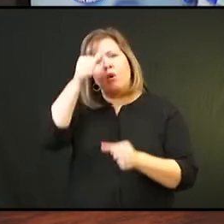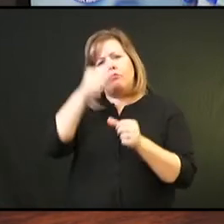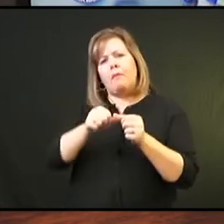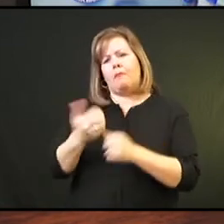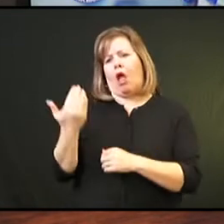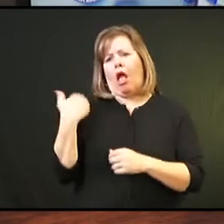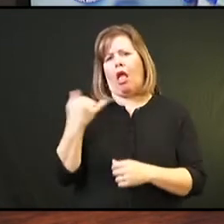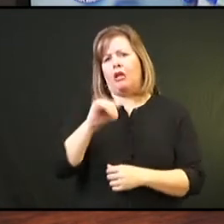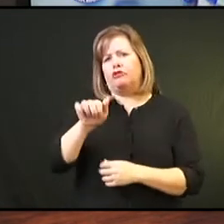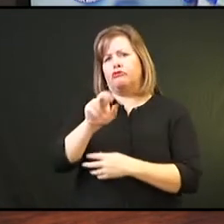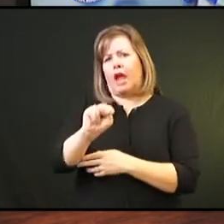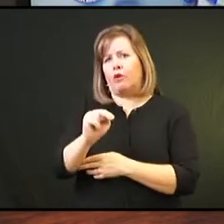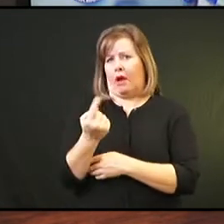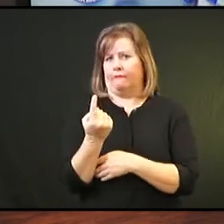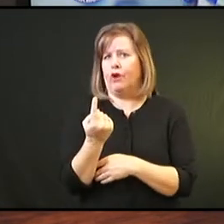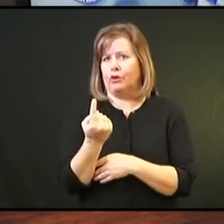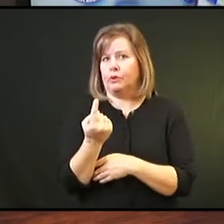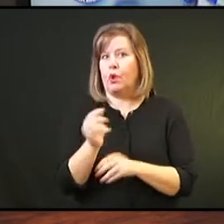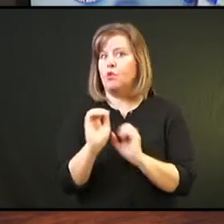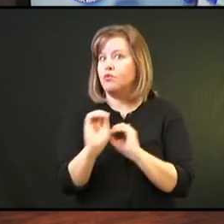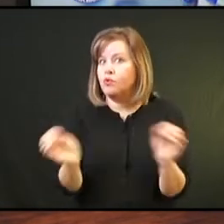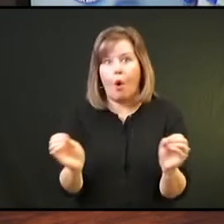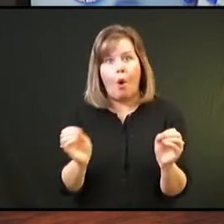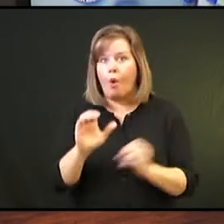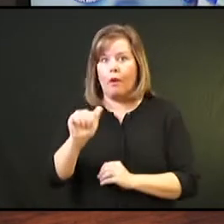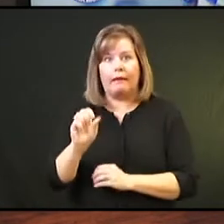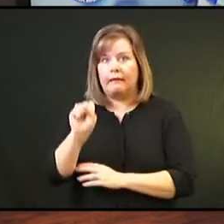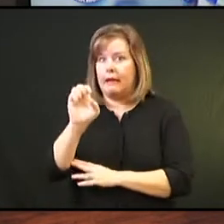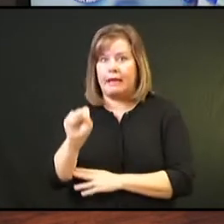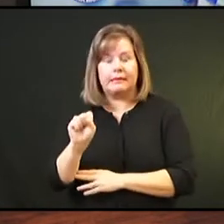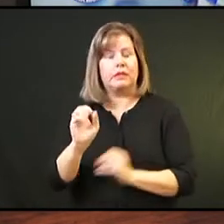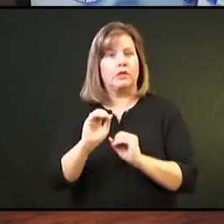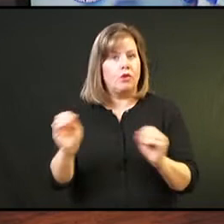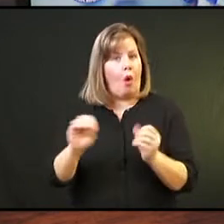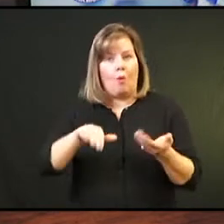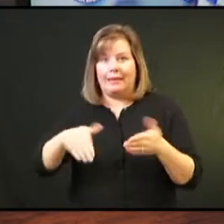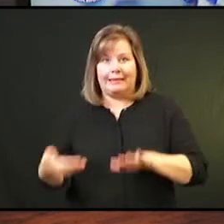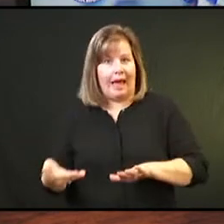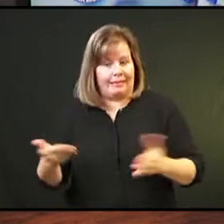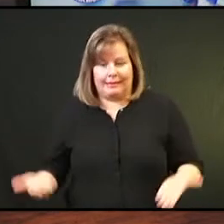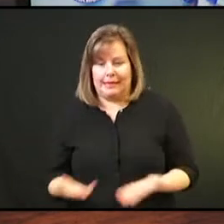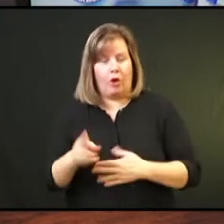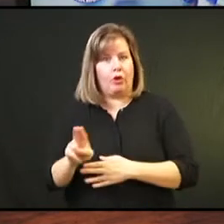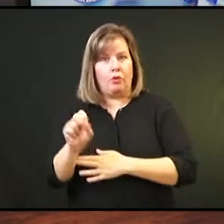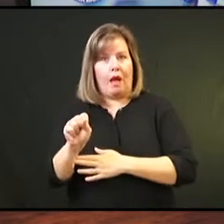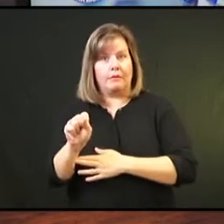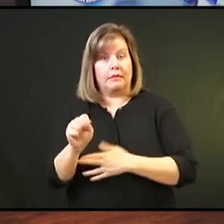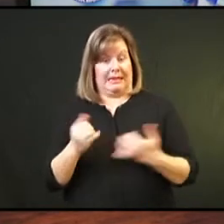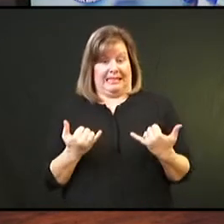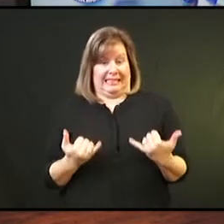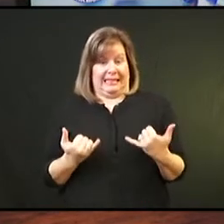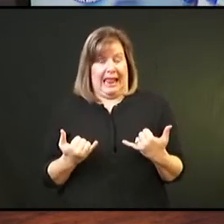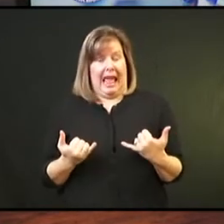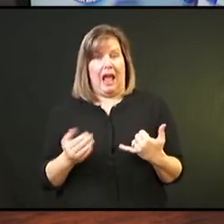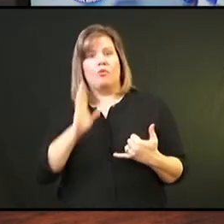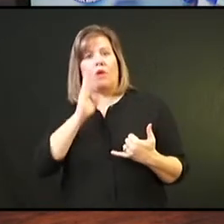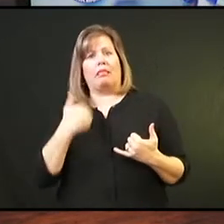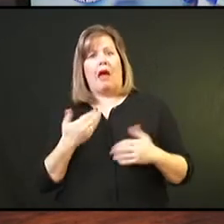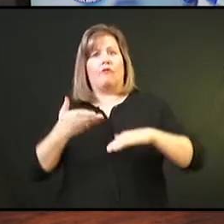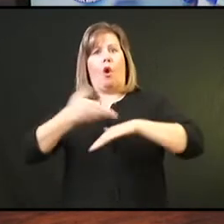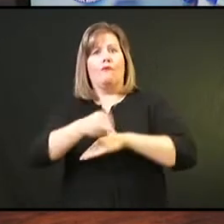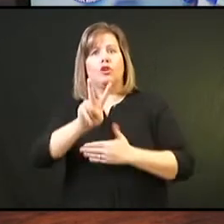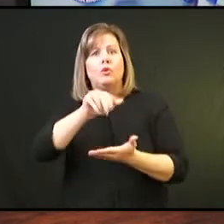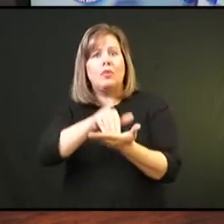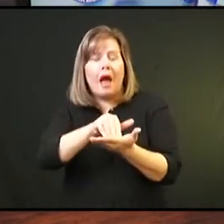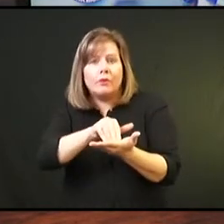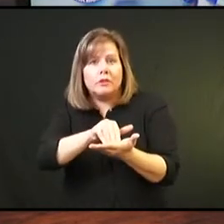in the United States, and today there will be over 2,000 of them. Keep in mind, however, that this rate of death is happening